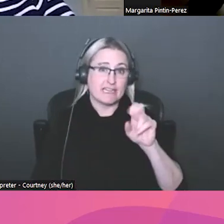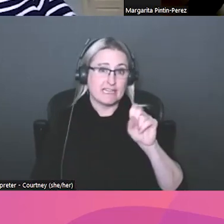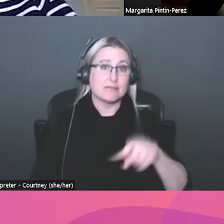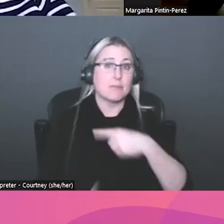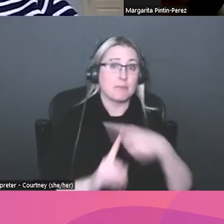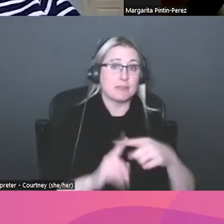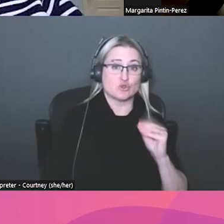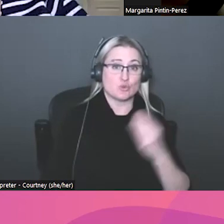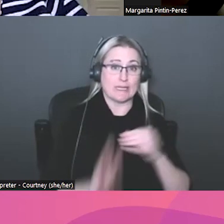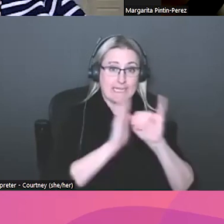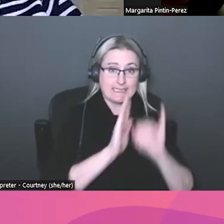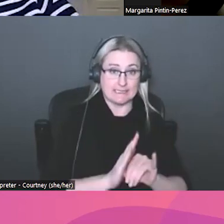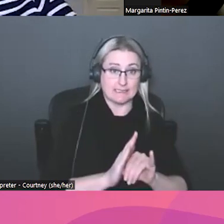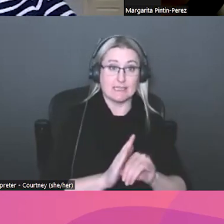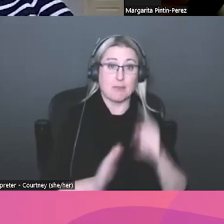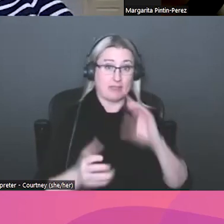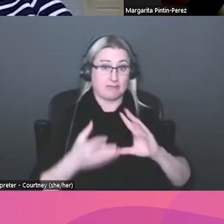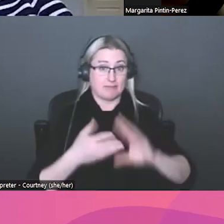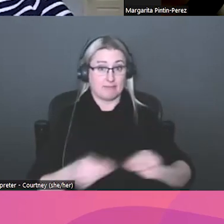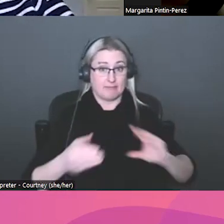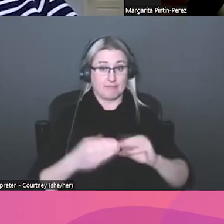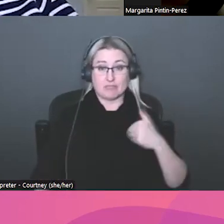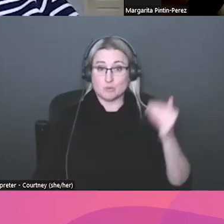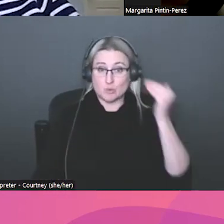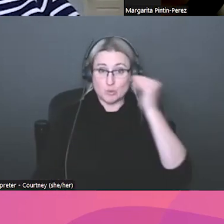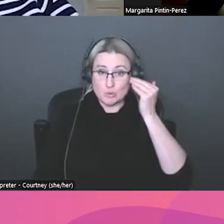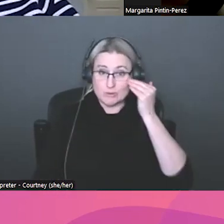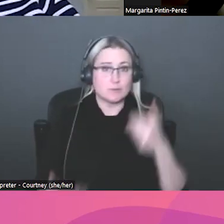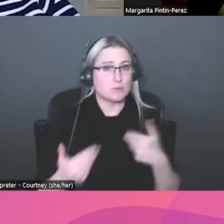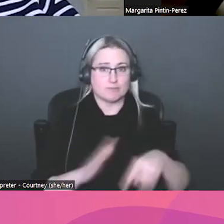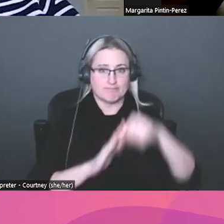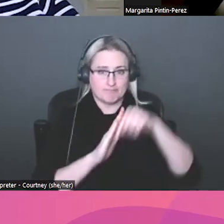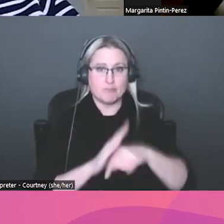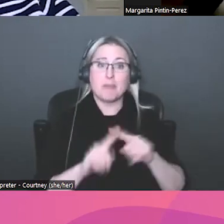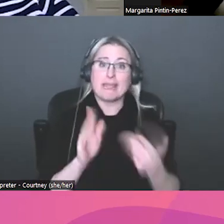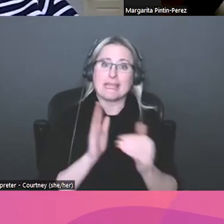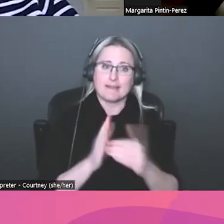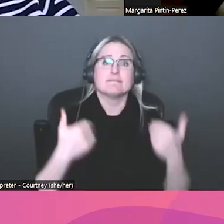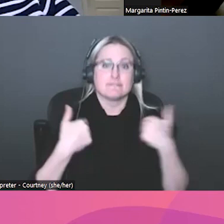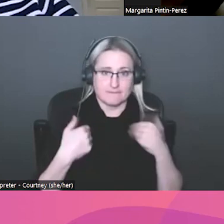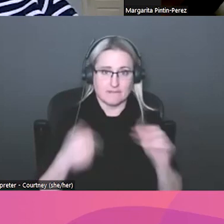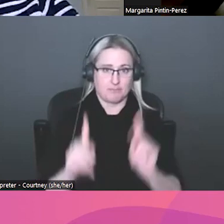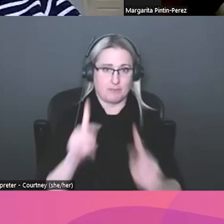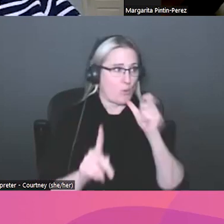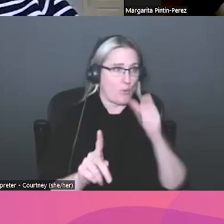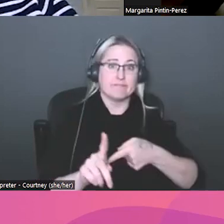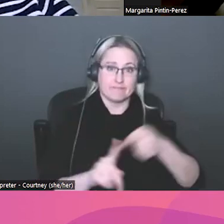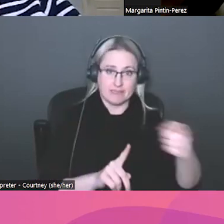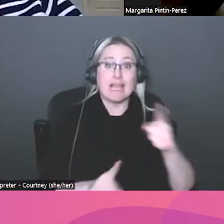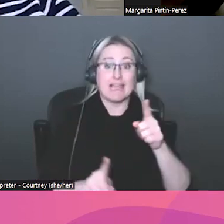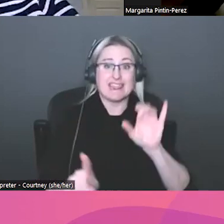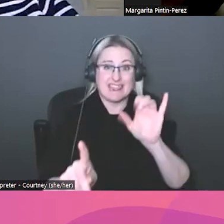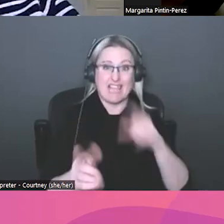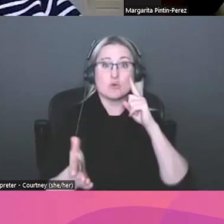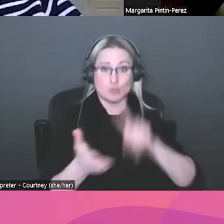don't necessarily have that knowledge base, but I do want to say that there are folks in our fields who are doing that